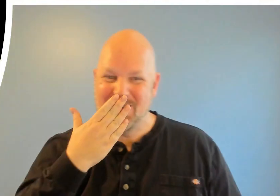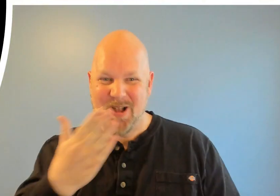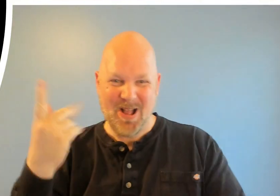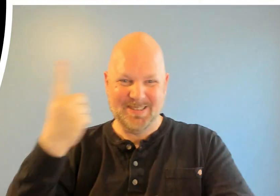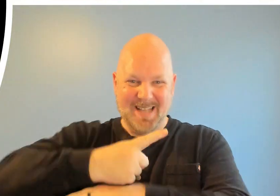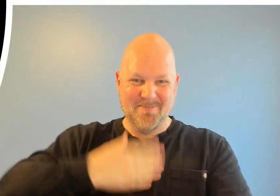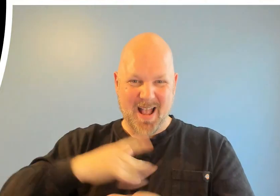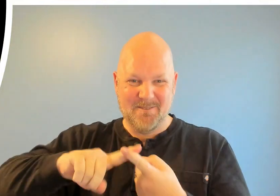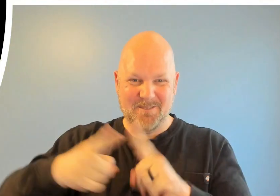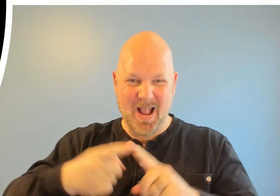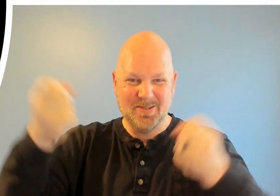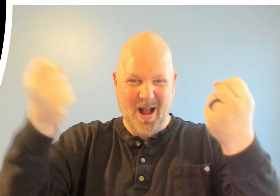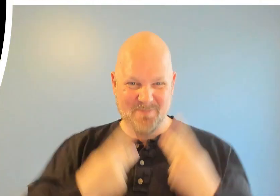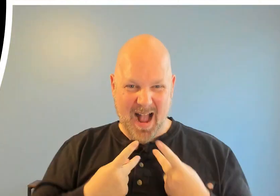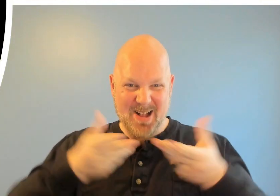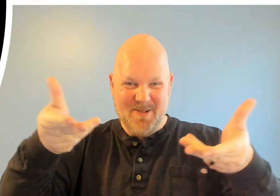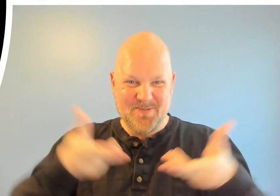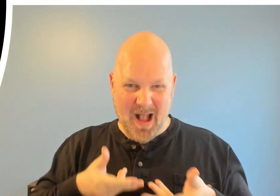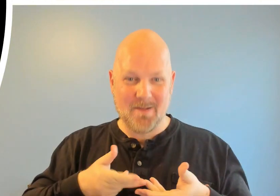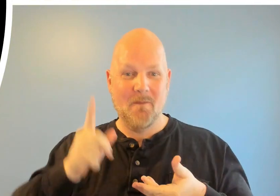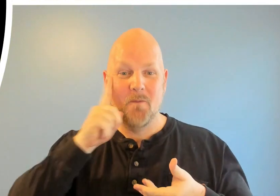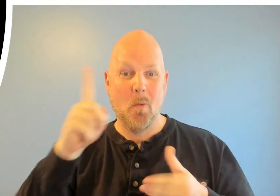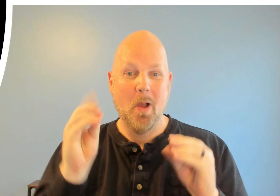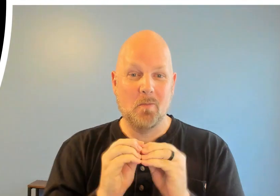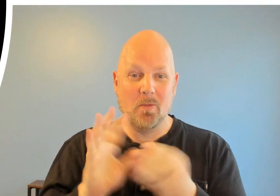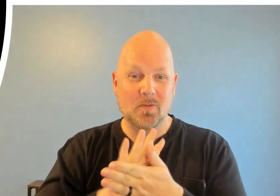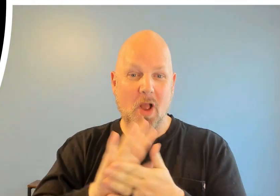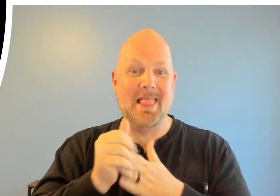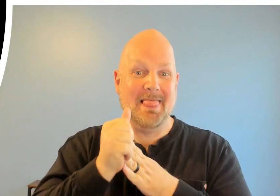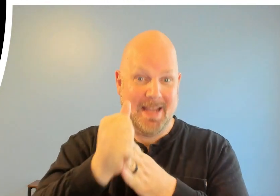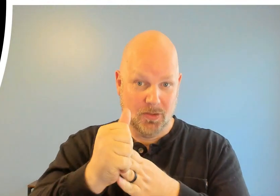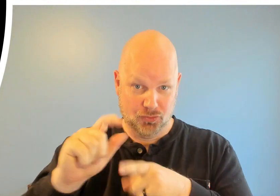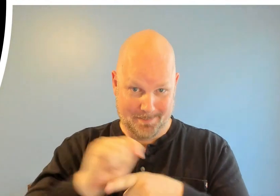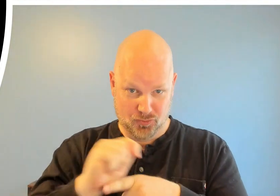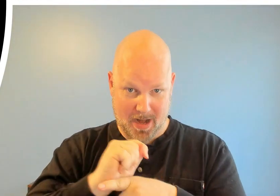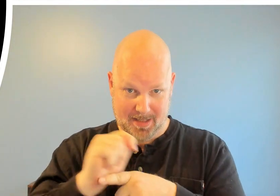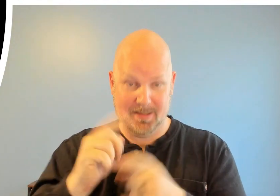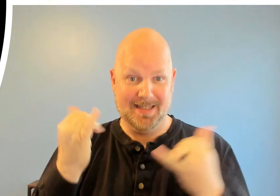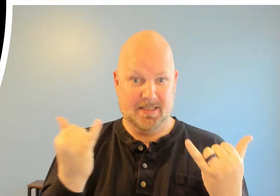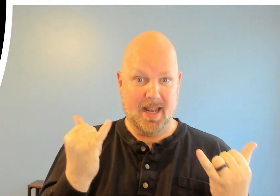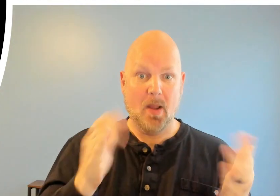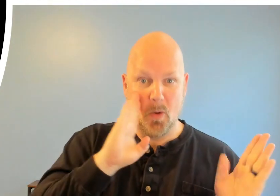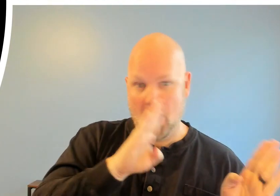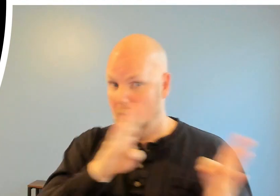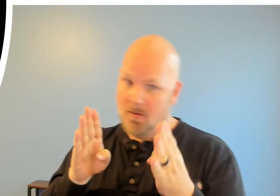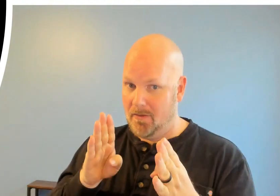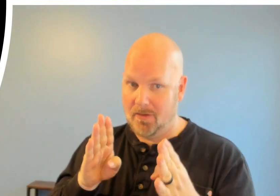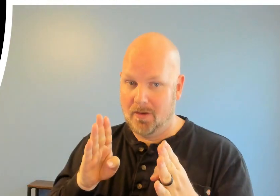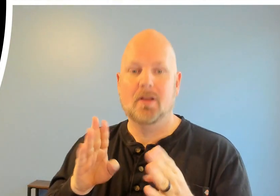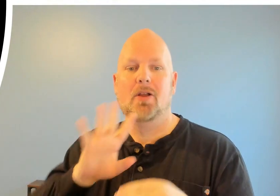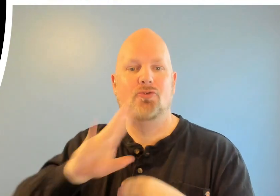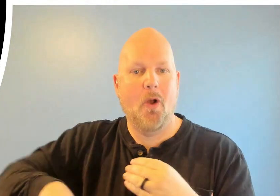Good day, my friends. Welcome back for another edition of our leadership training series. Today we're going to pivot just a little